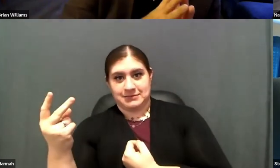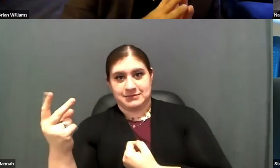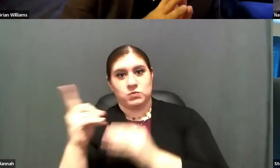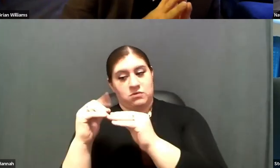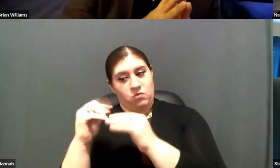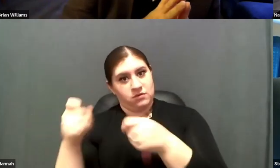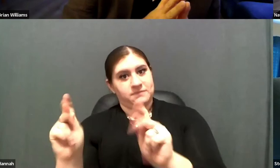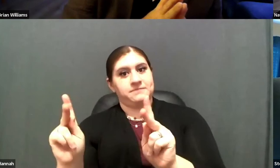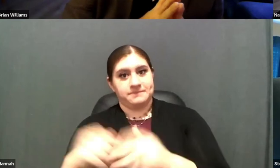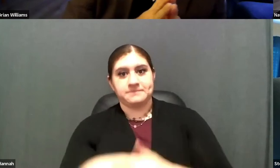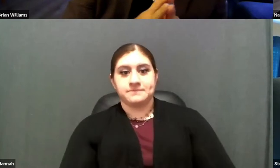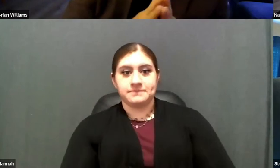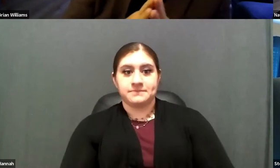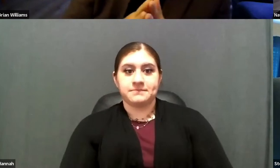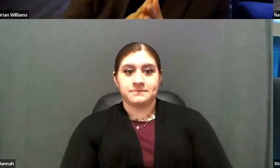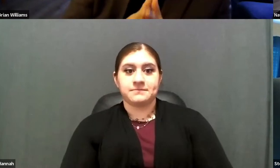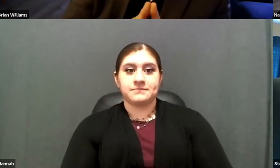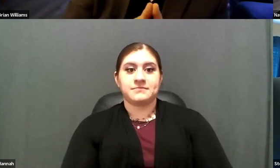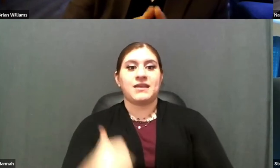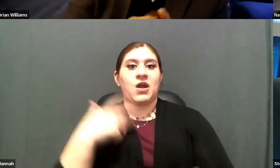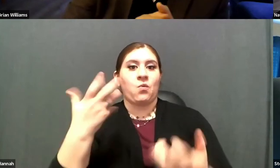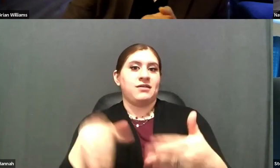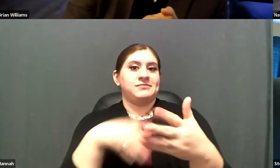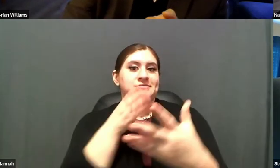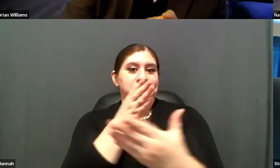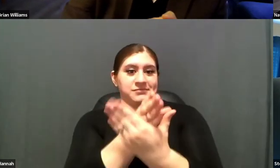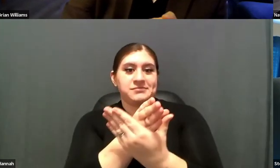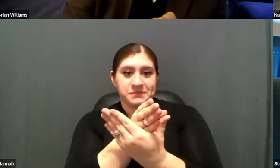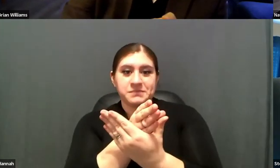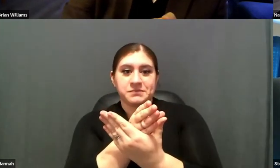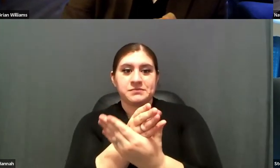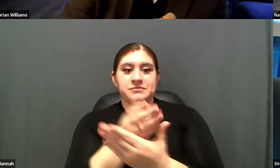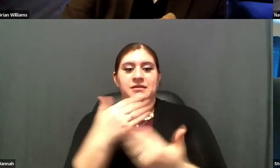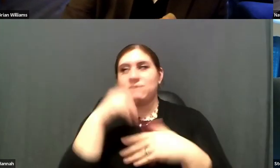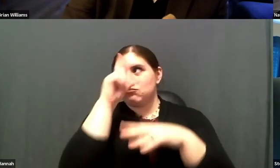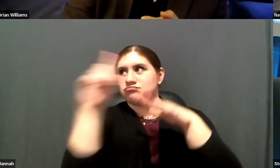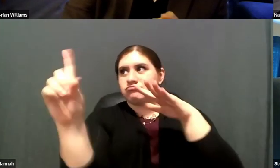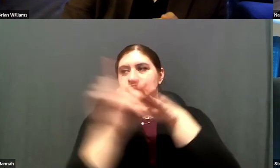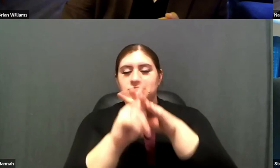chance. That's awesome. I want to interrupt that because I had a thought.